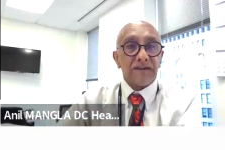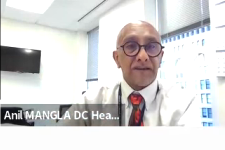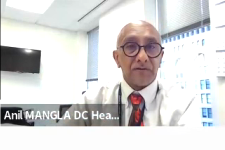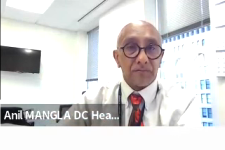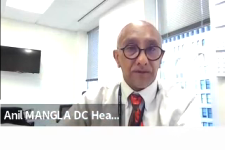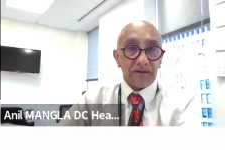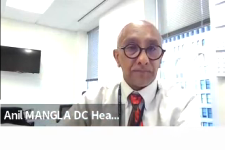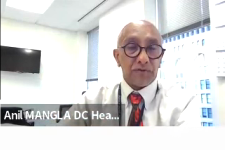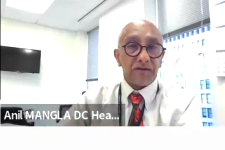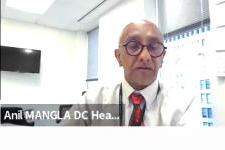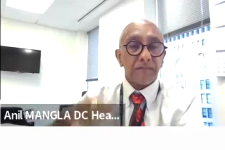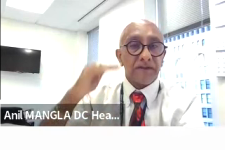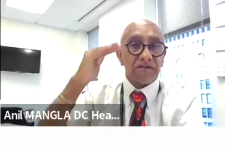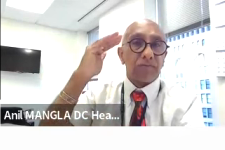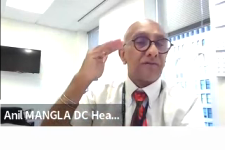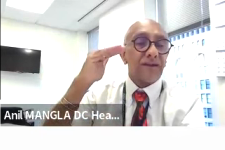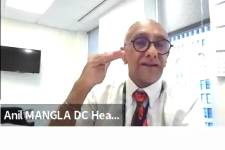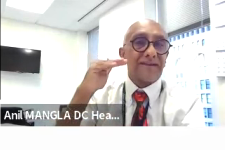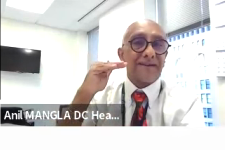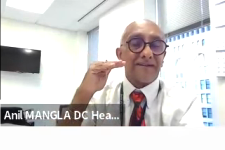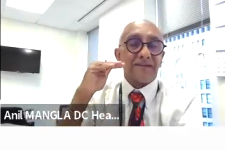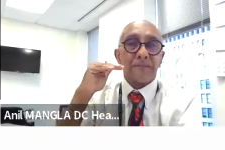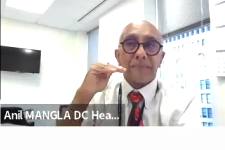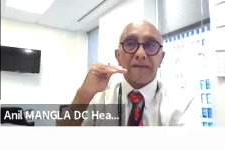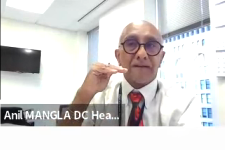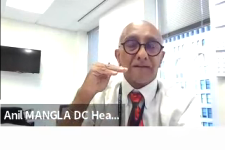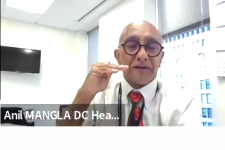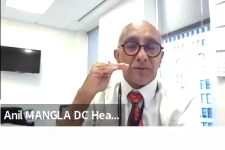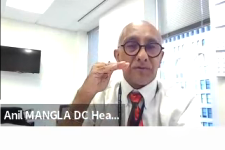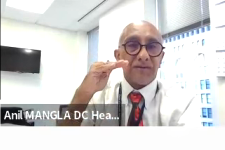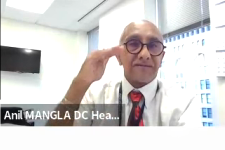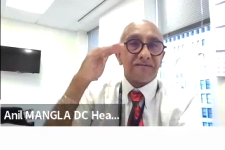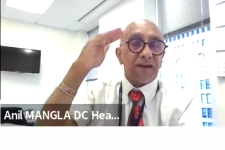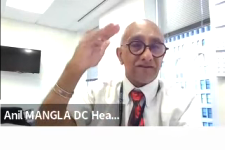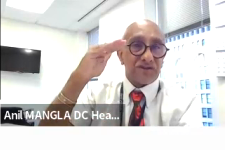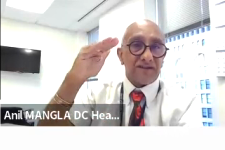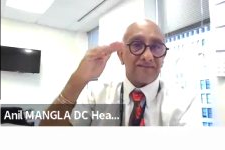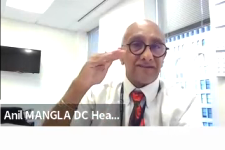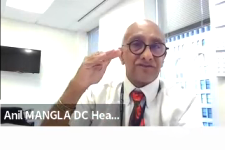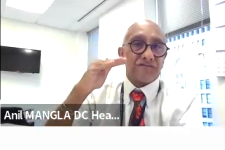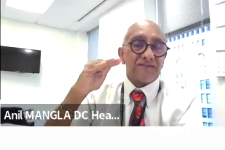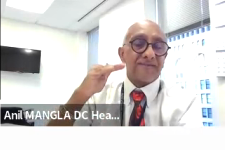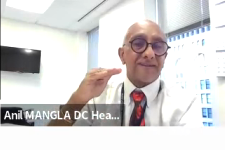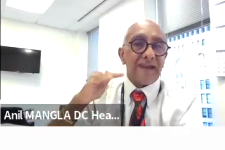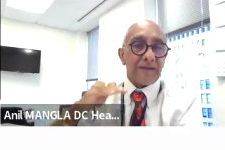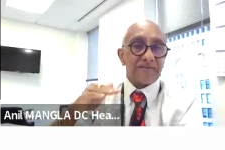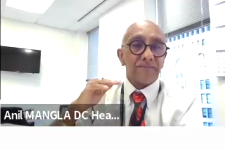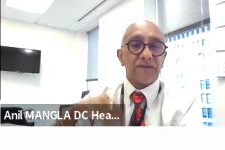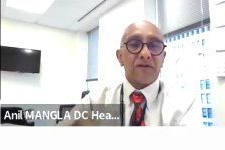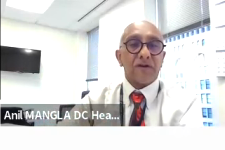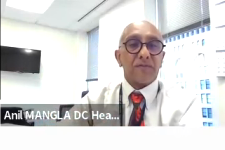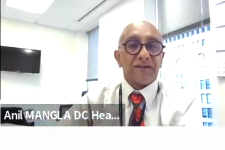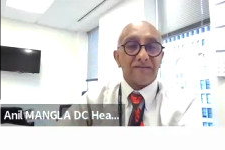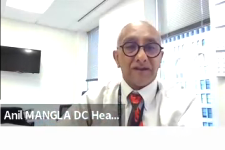webpage, and that be important because we really kind of, strategize each of these